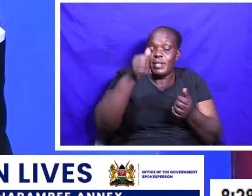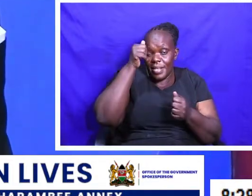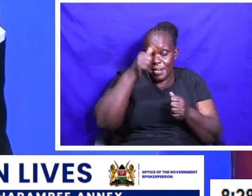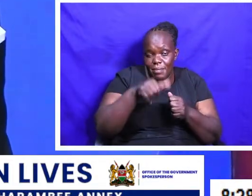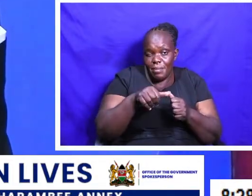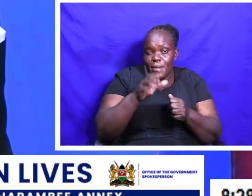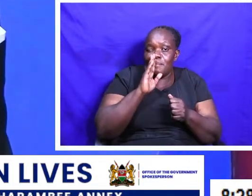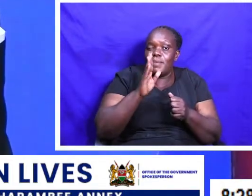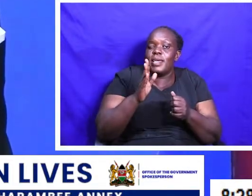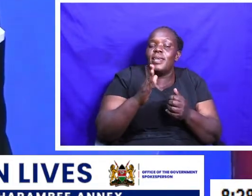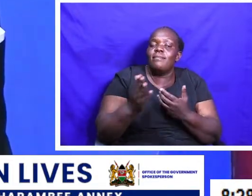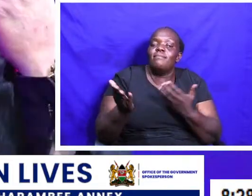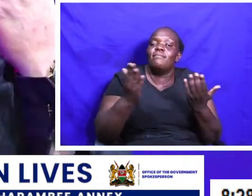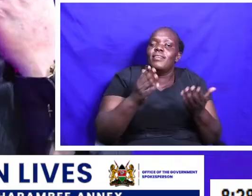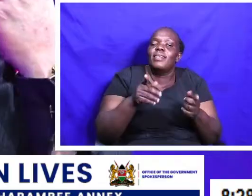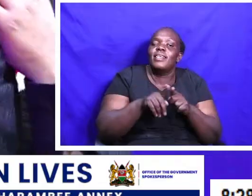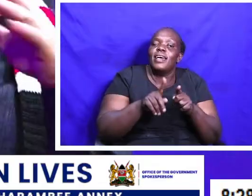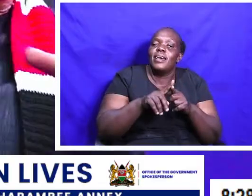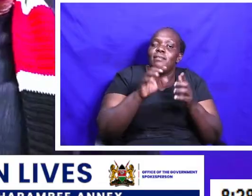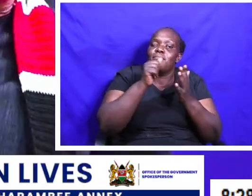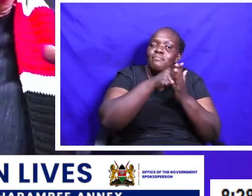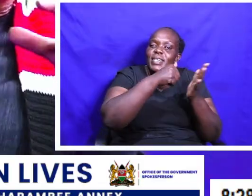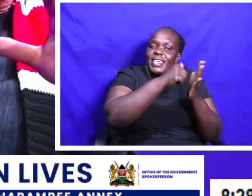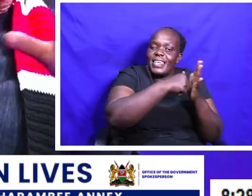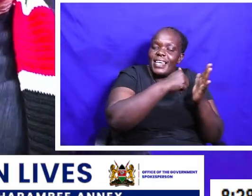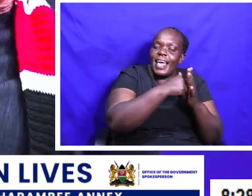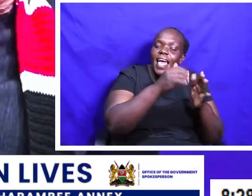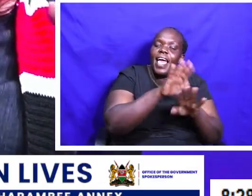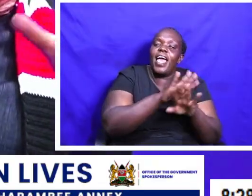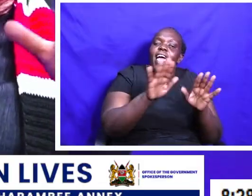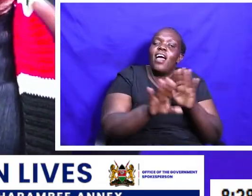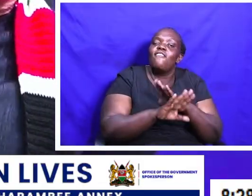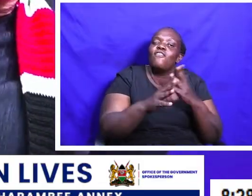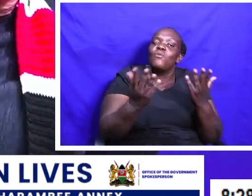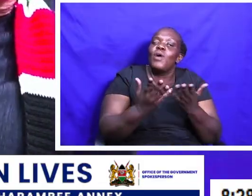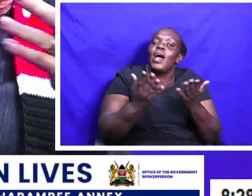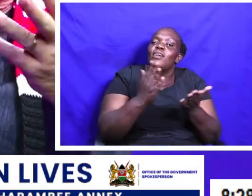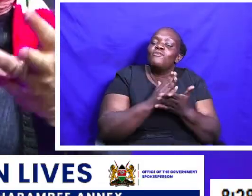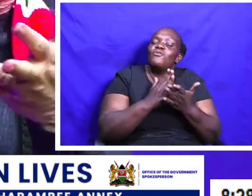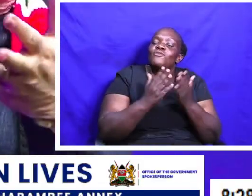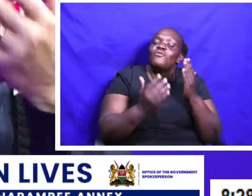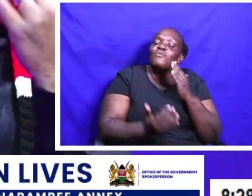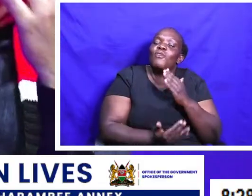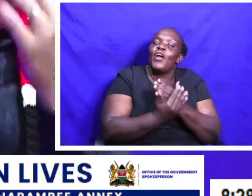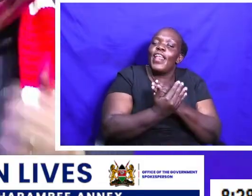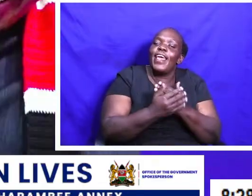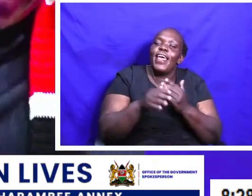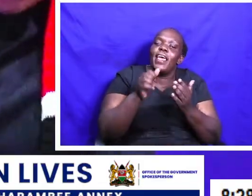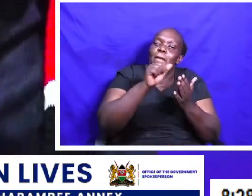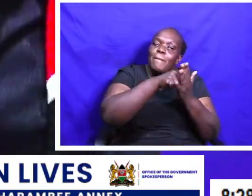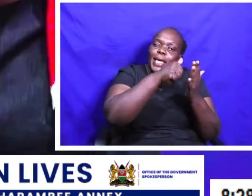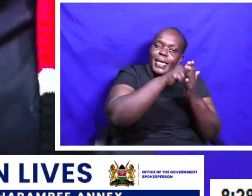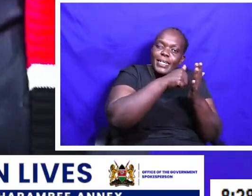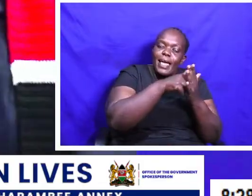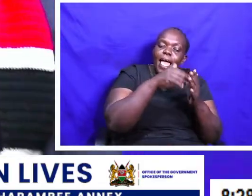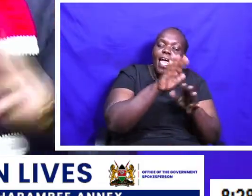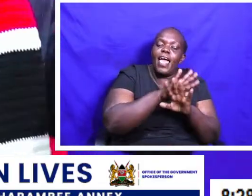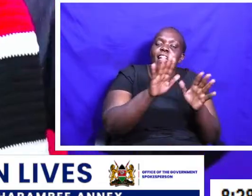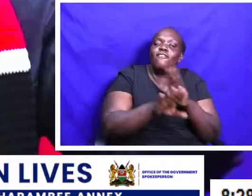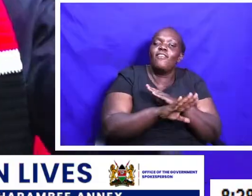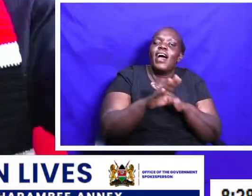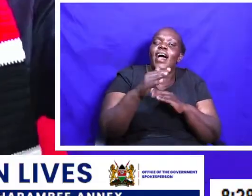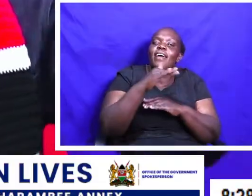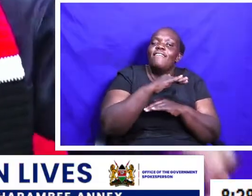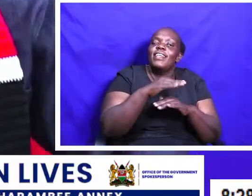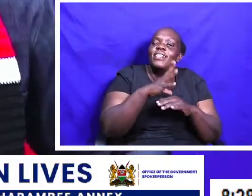I remember being in Bondo, and there were these pigs. They are everywhere. So they come in the morning, but I actually you see them in town, eh? Yes, but in the